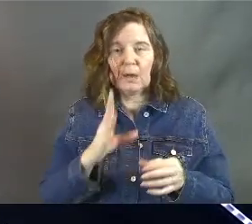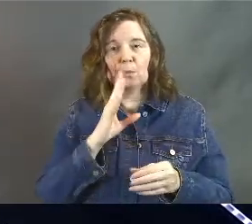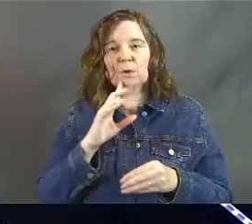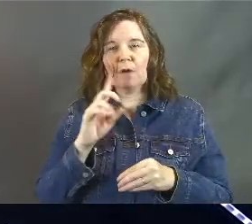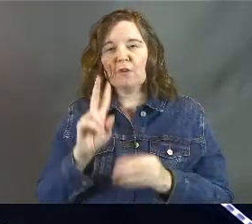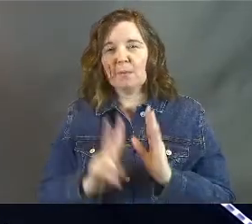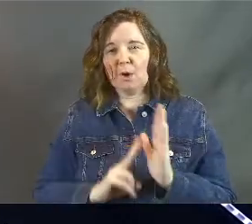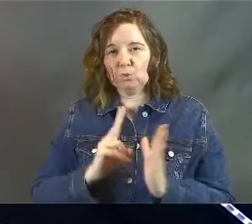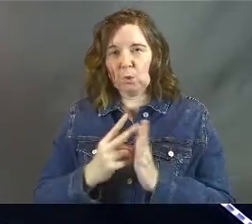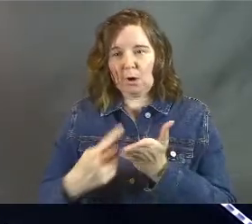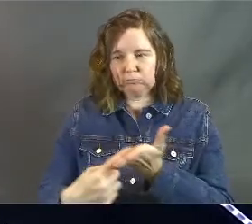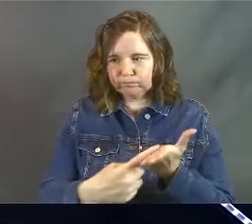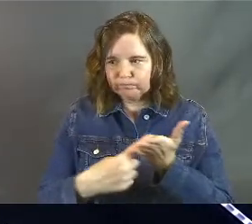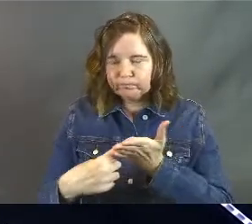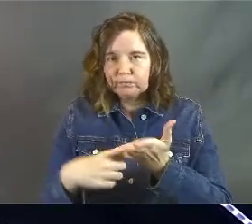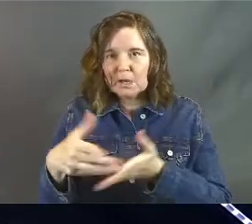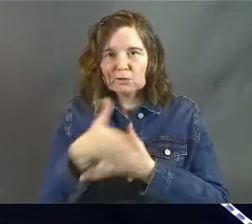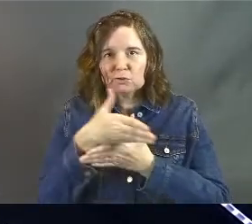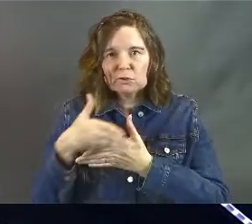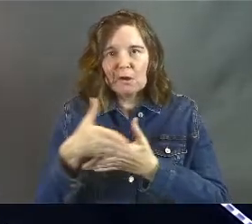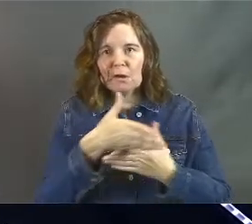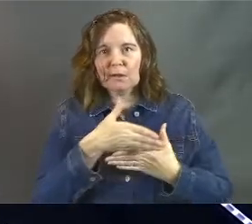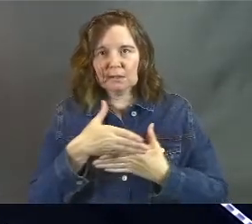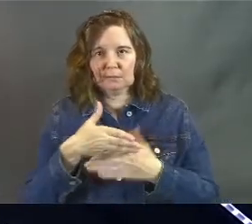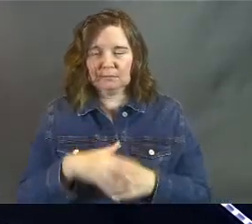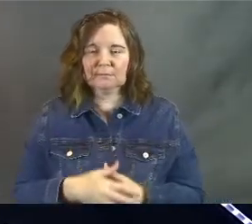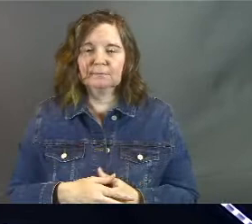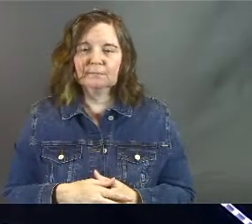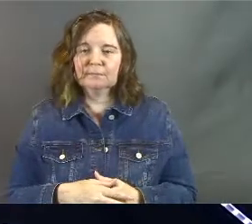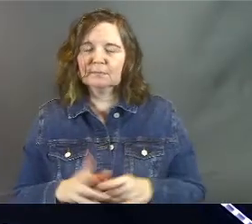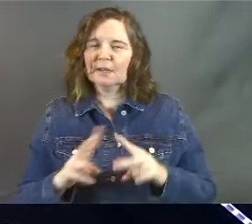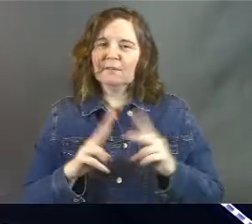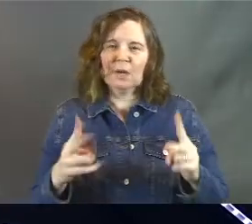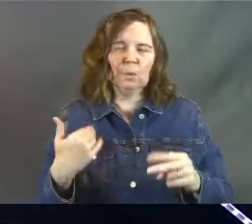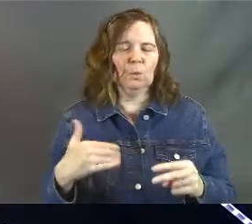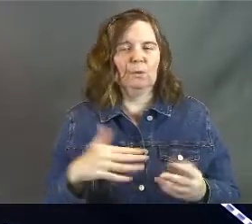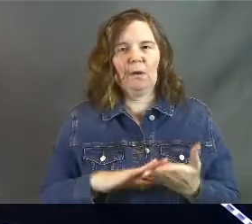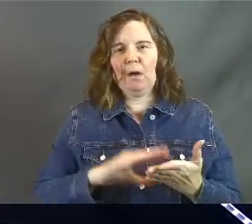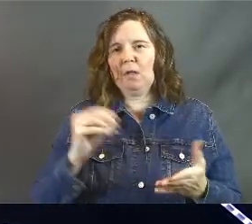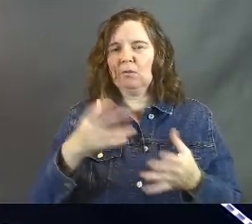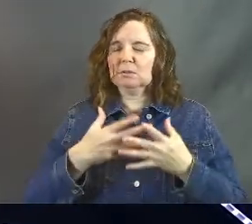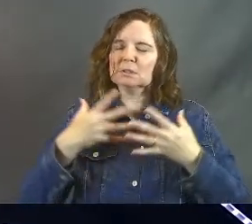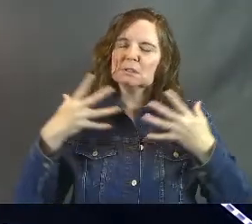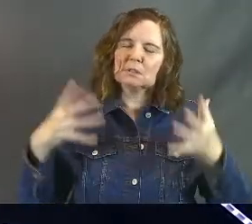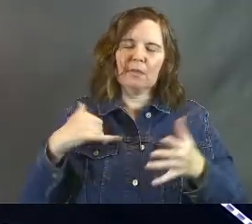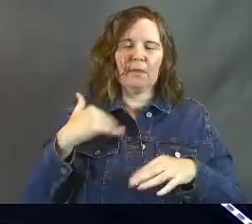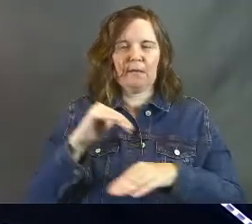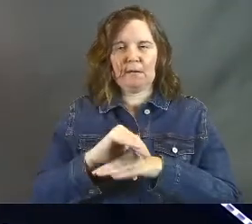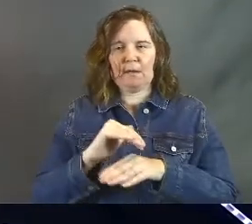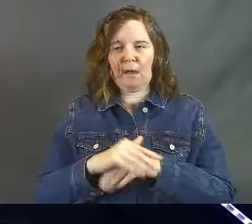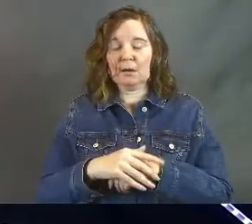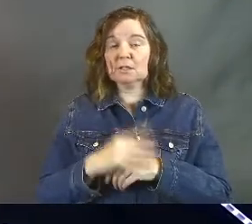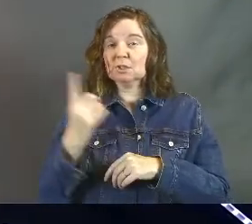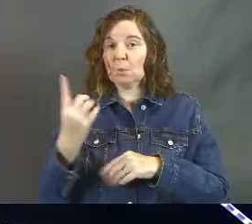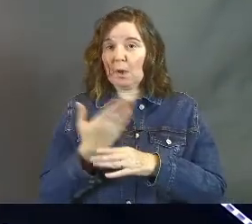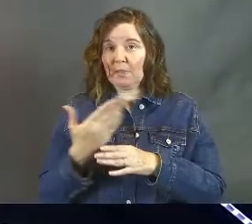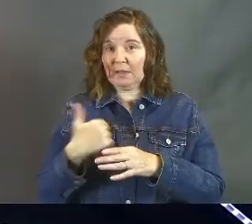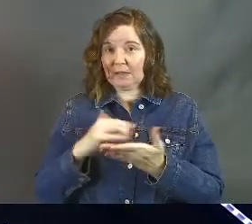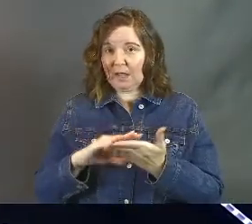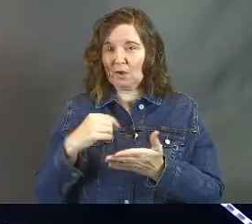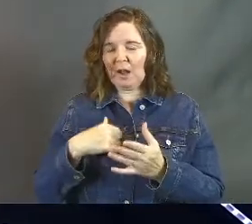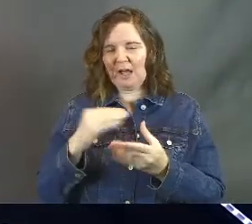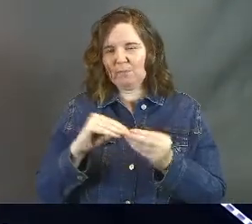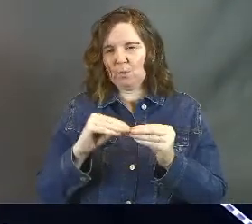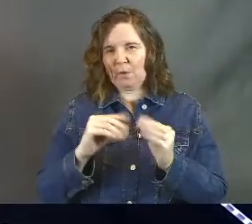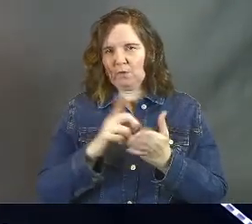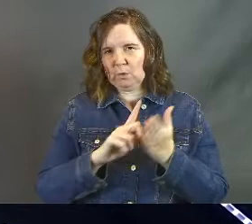2 hours and just sharing things. Very enlightening. I learned a ton that night. Here's just one thing that I learned. I'll